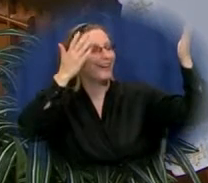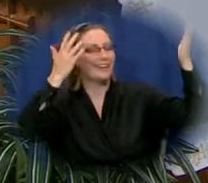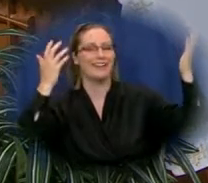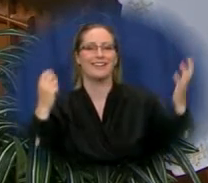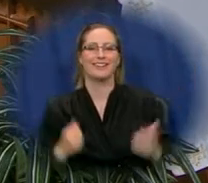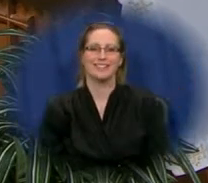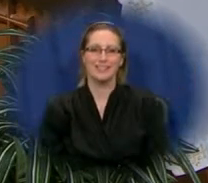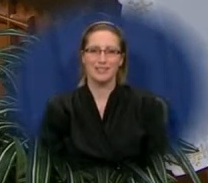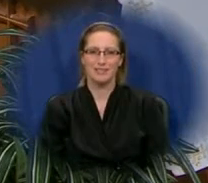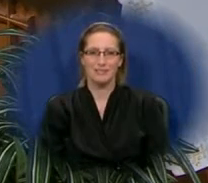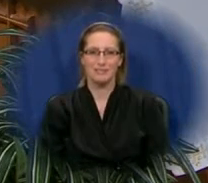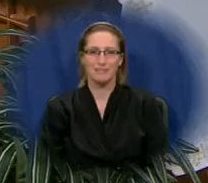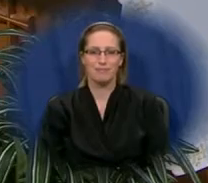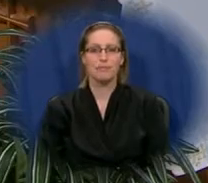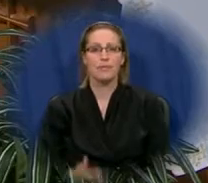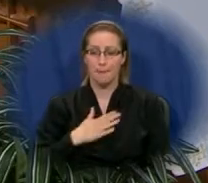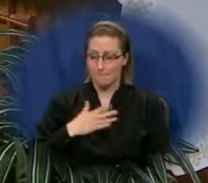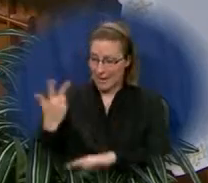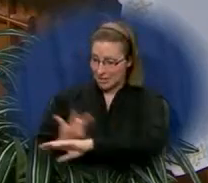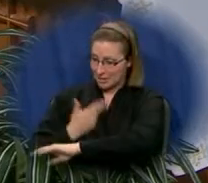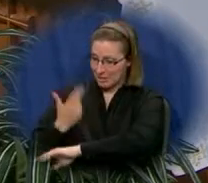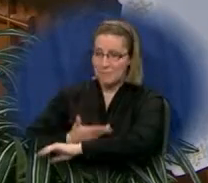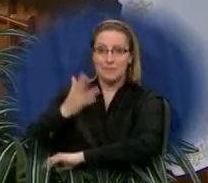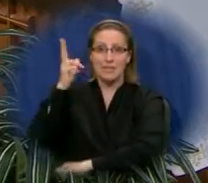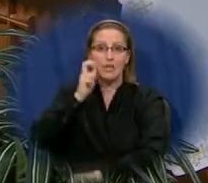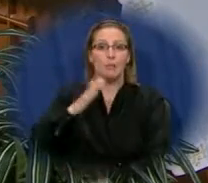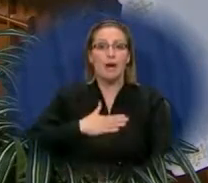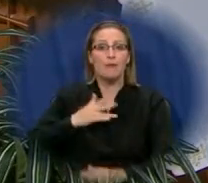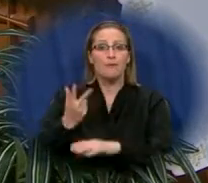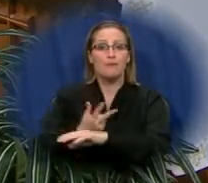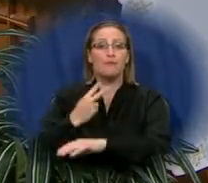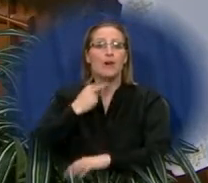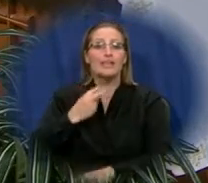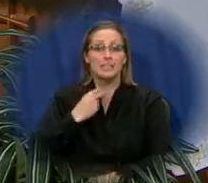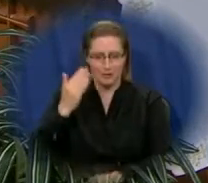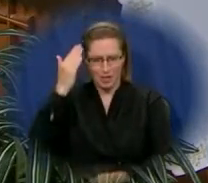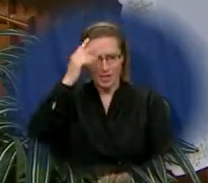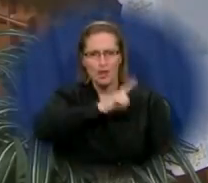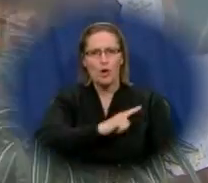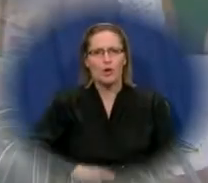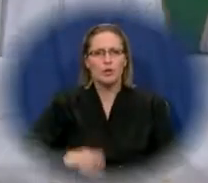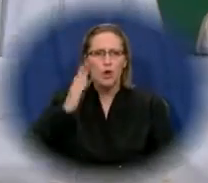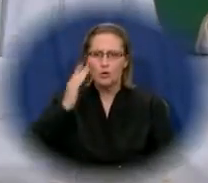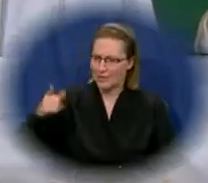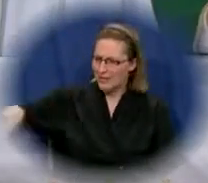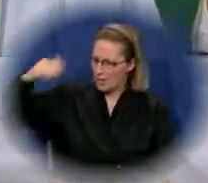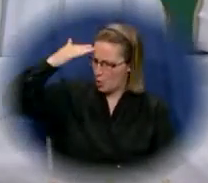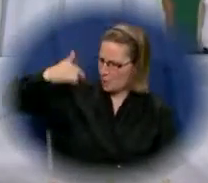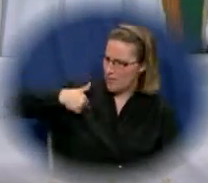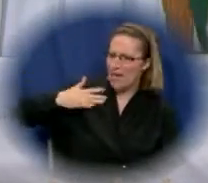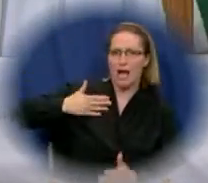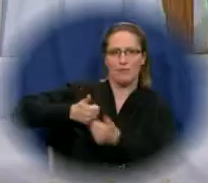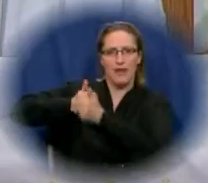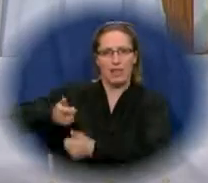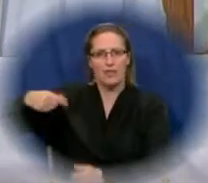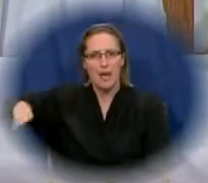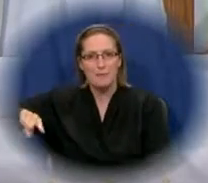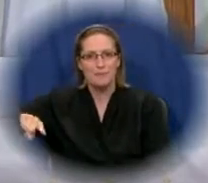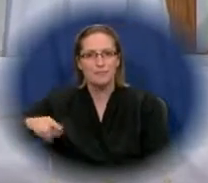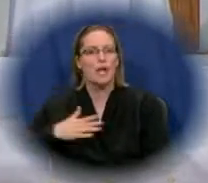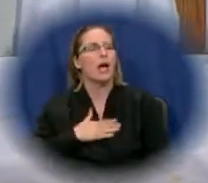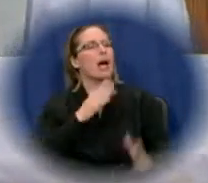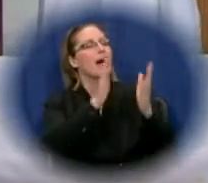hallelujah. My sheep hear my voice, says the Lord. I know them, and they will follow me.